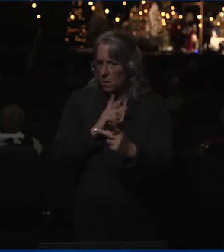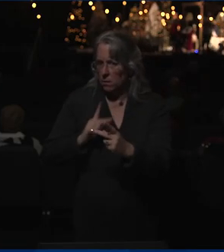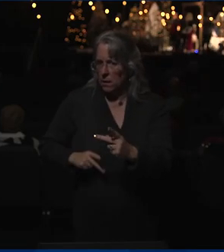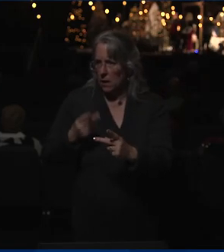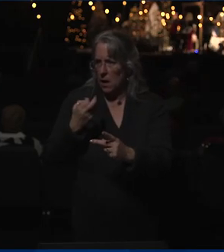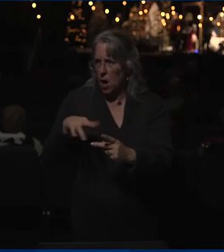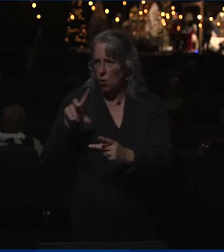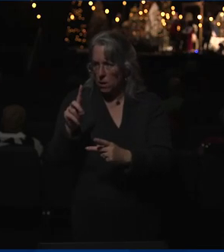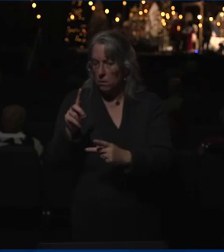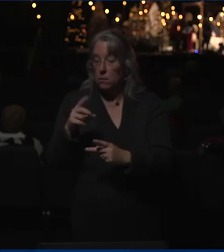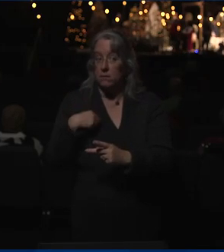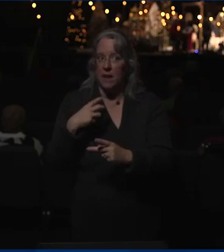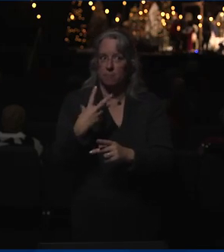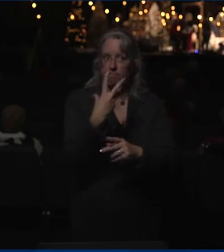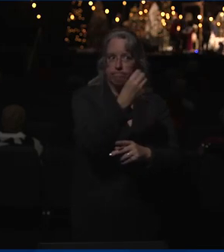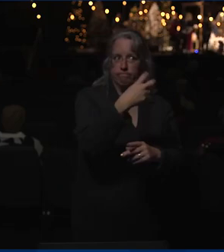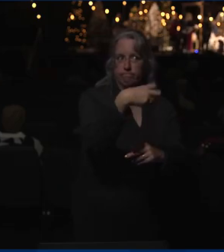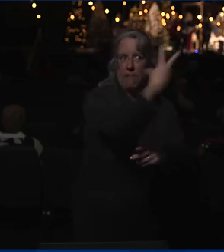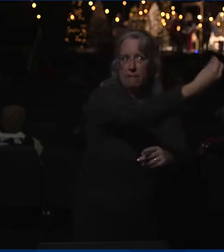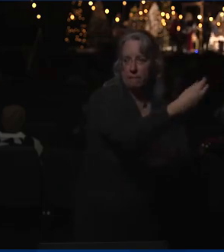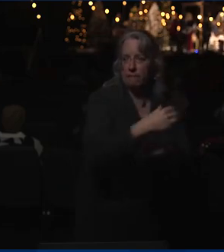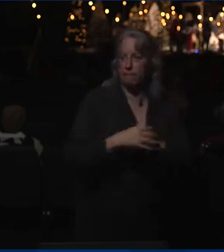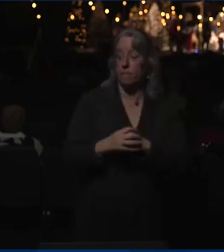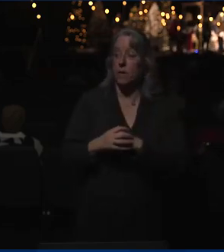Let's stand together, continue worshiping.